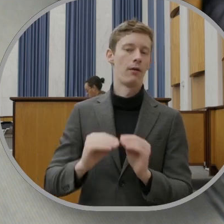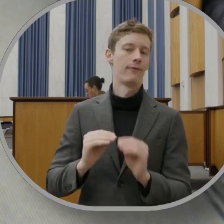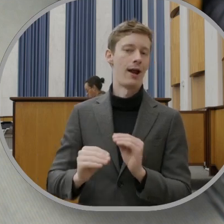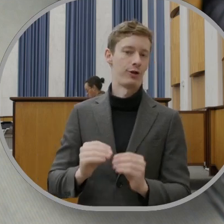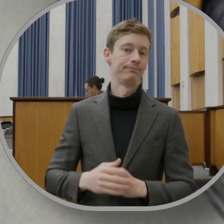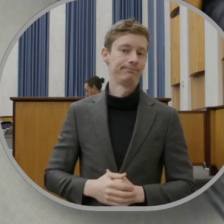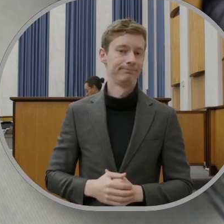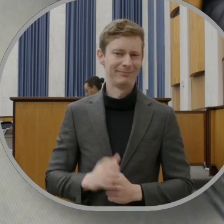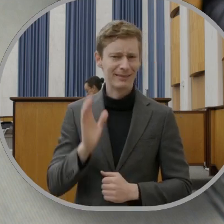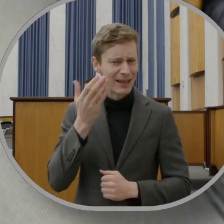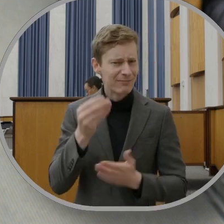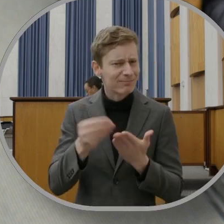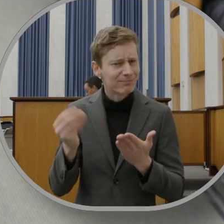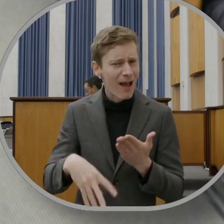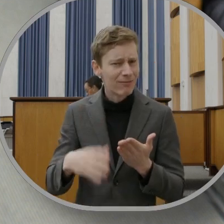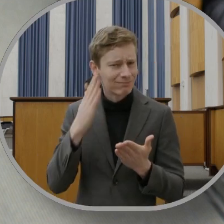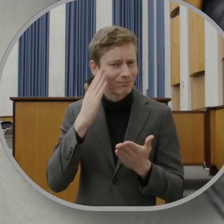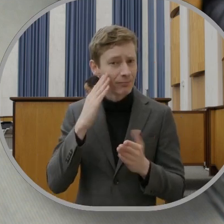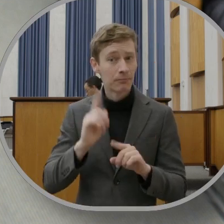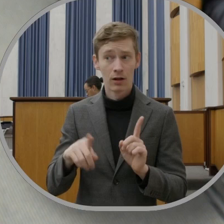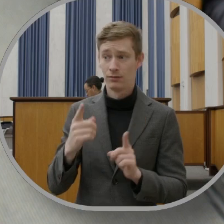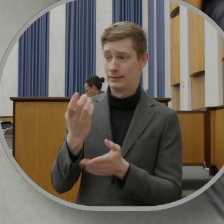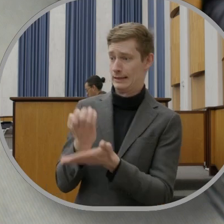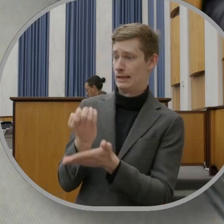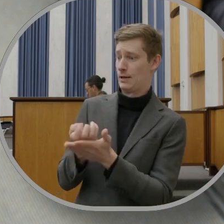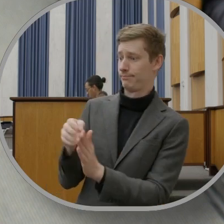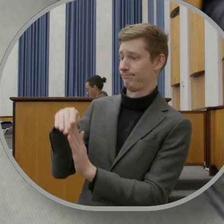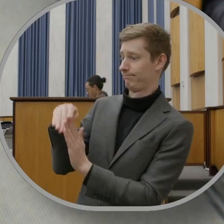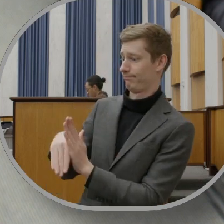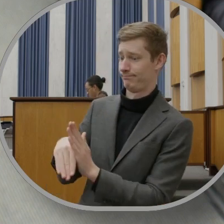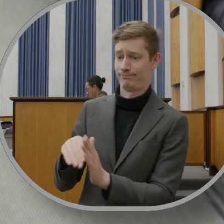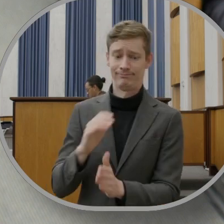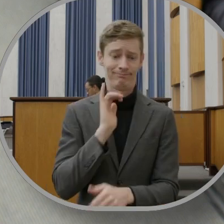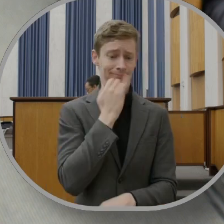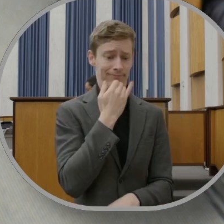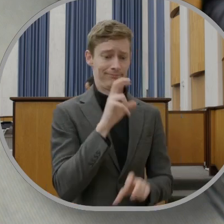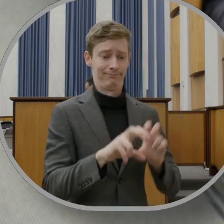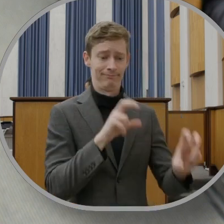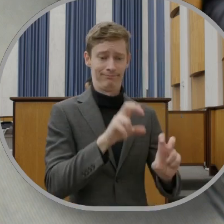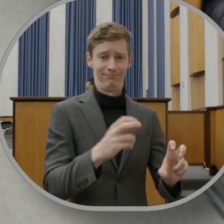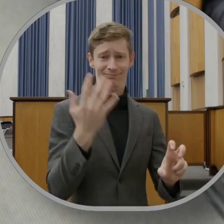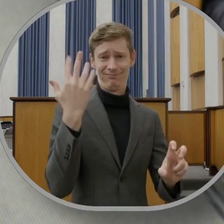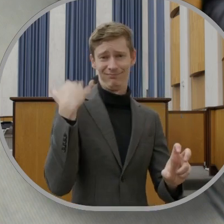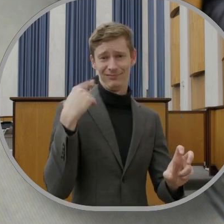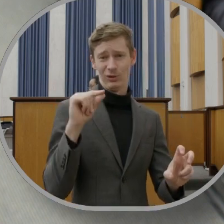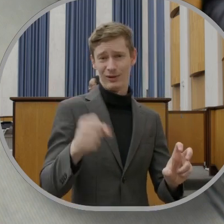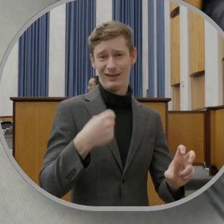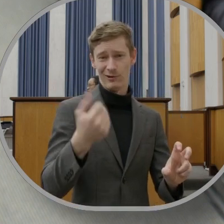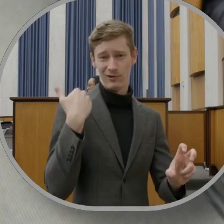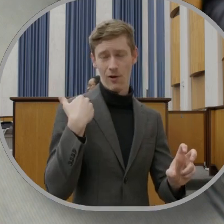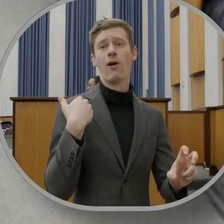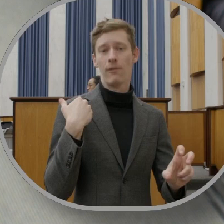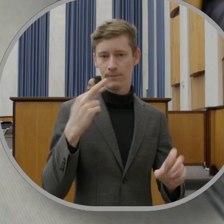lot, but due to economic downturns and disinvestments dating back to the early 2000s, Richmond has more